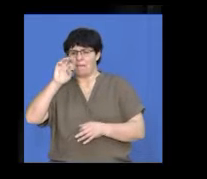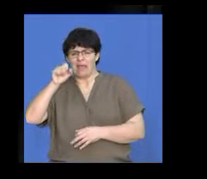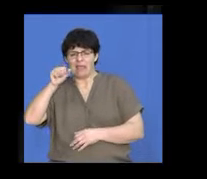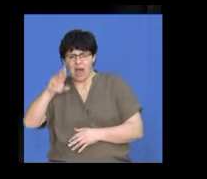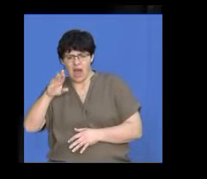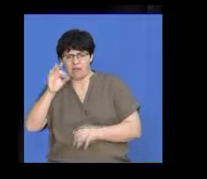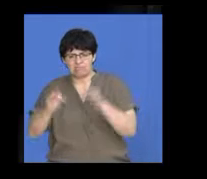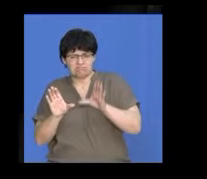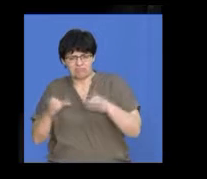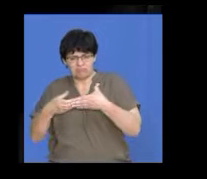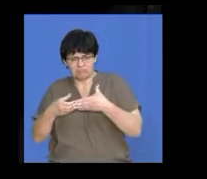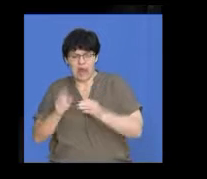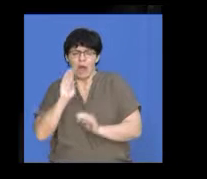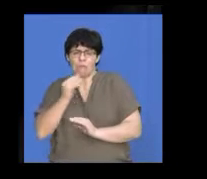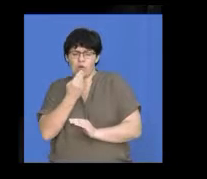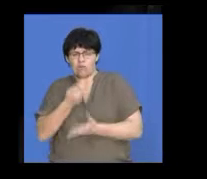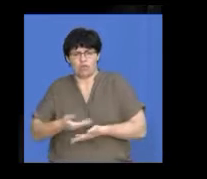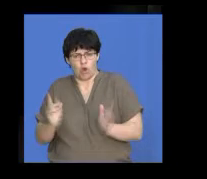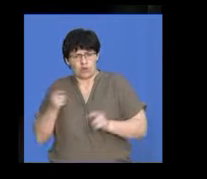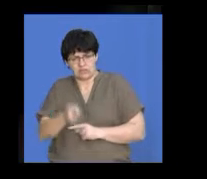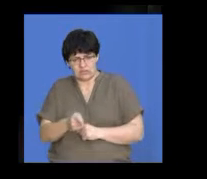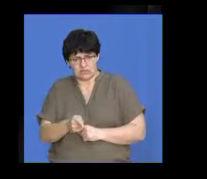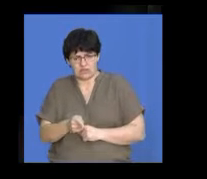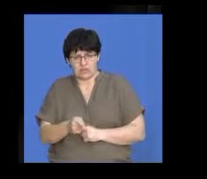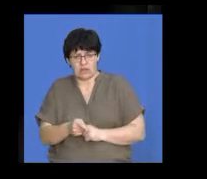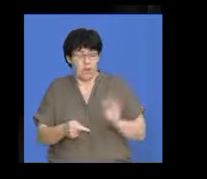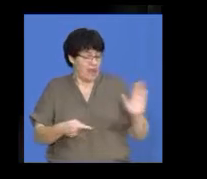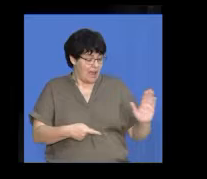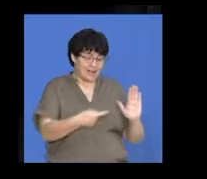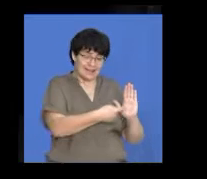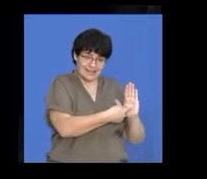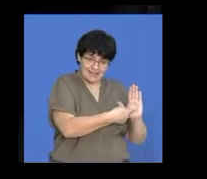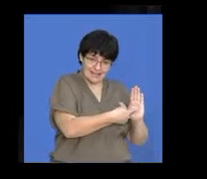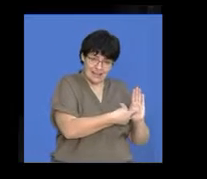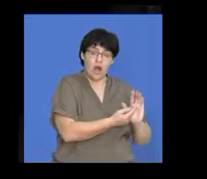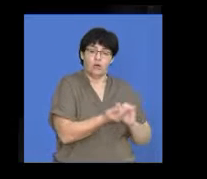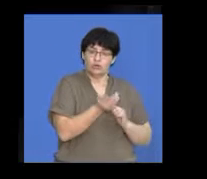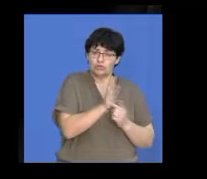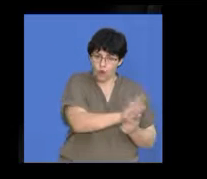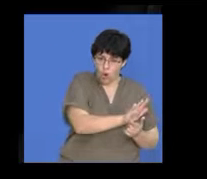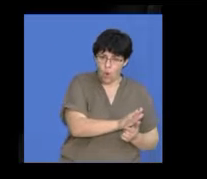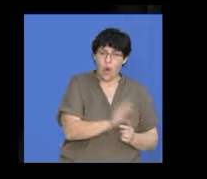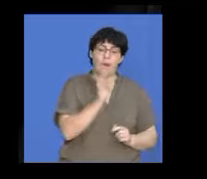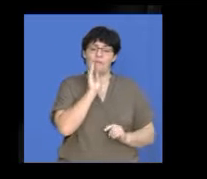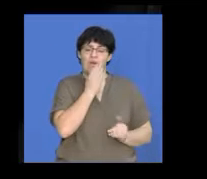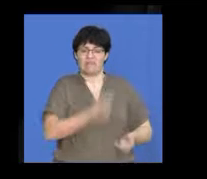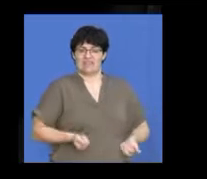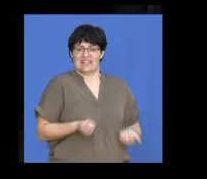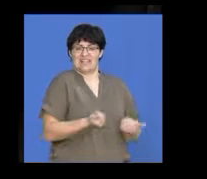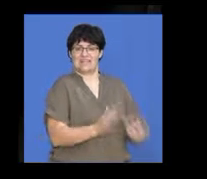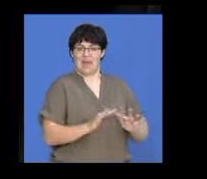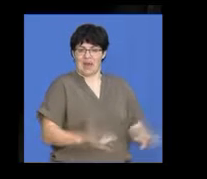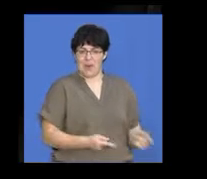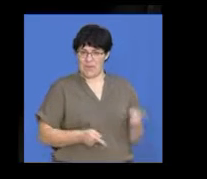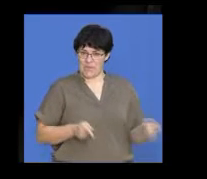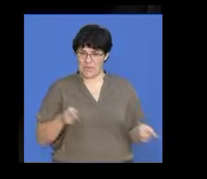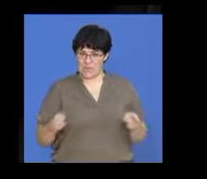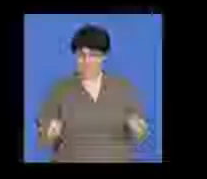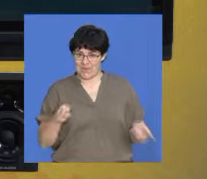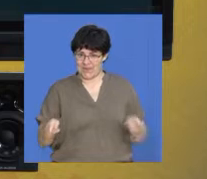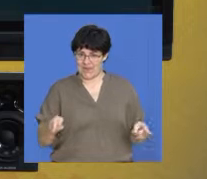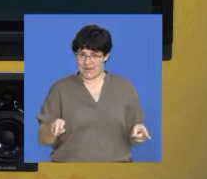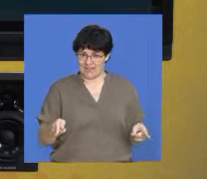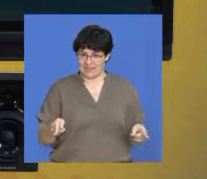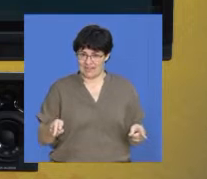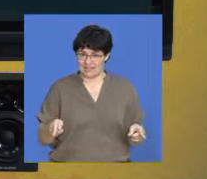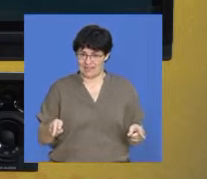a breakfast meal, while source B shows how the children are being served with a breakfast. So remember I told you